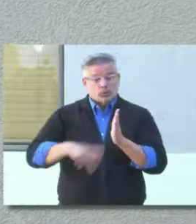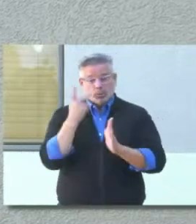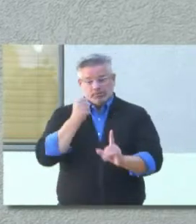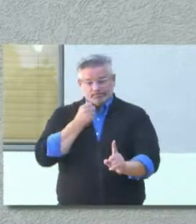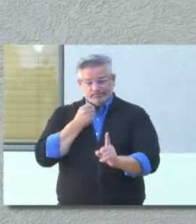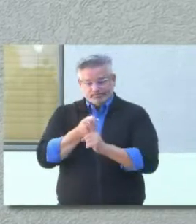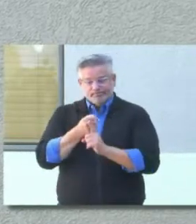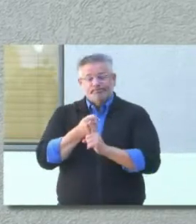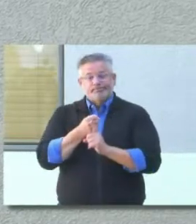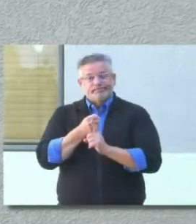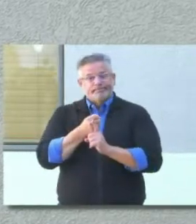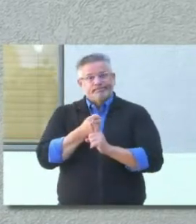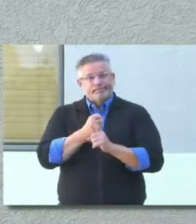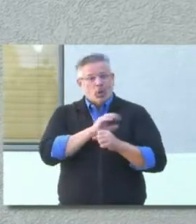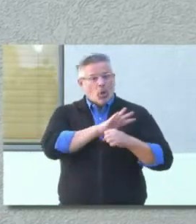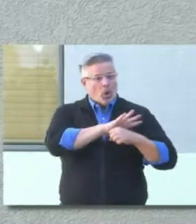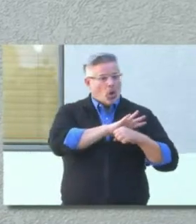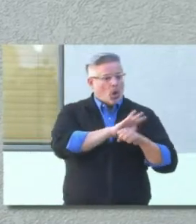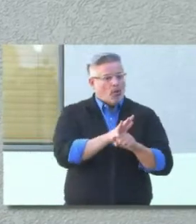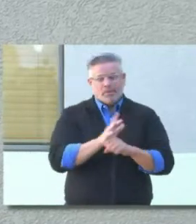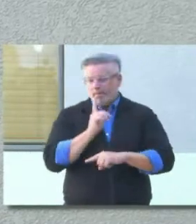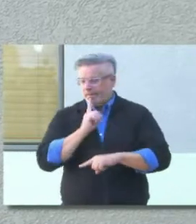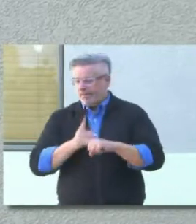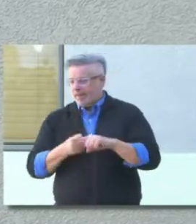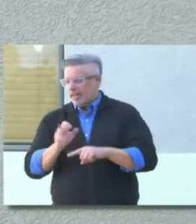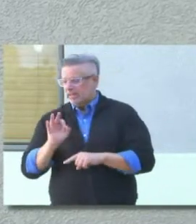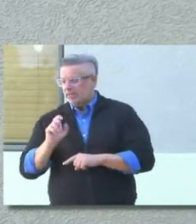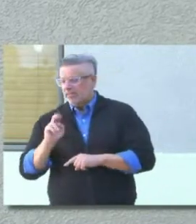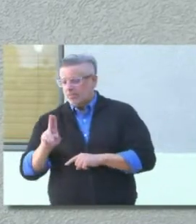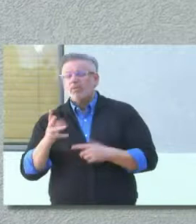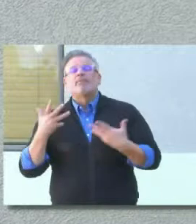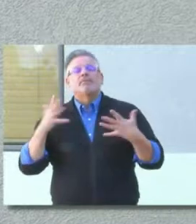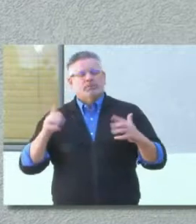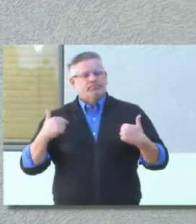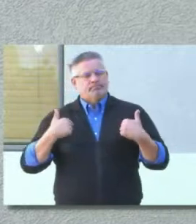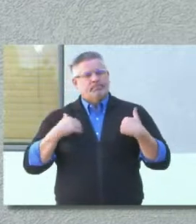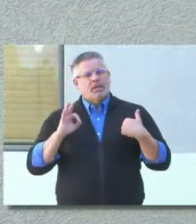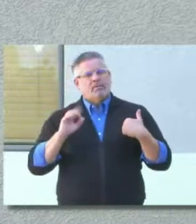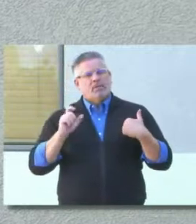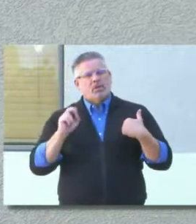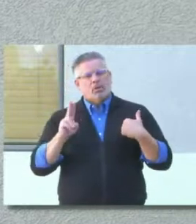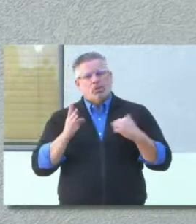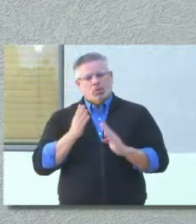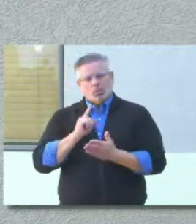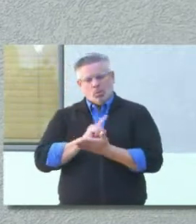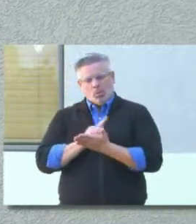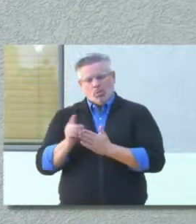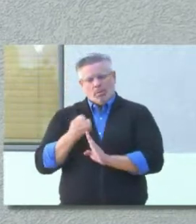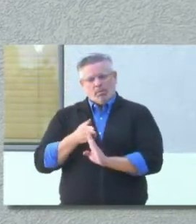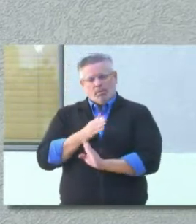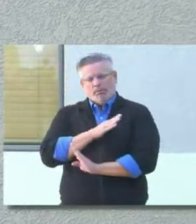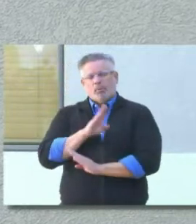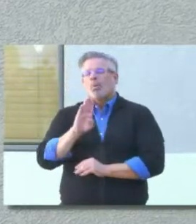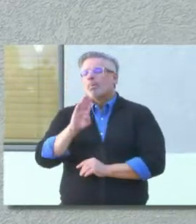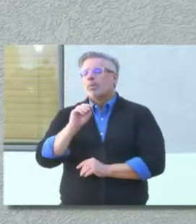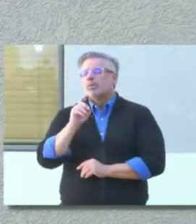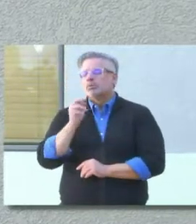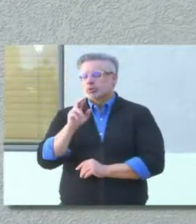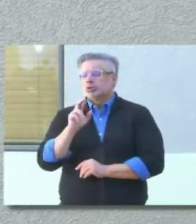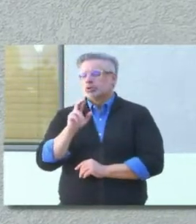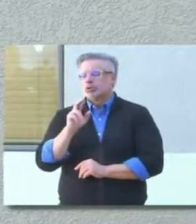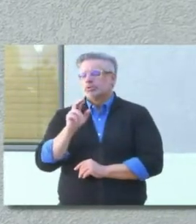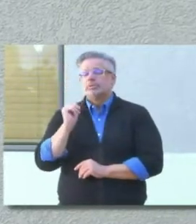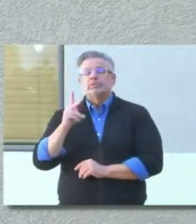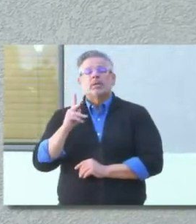to by some and get that flu shot. I got my flu shot about a week prior to getting that booster shot.